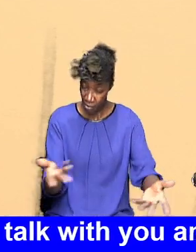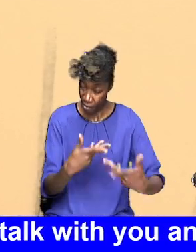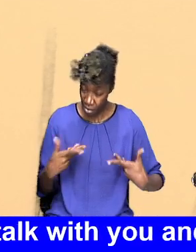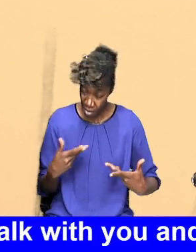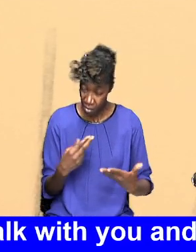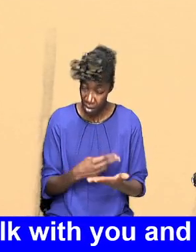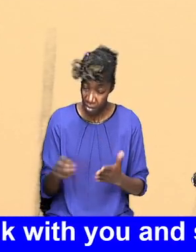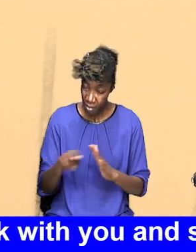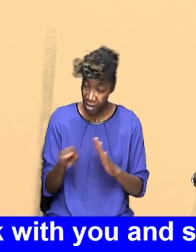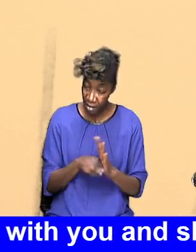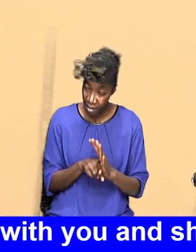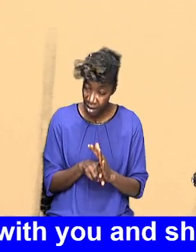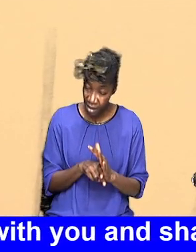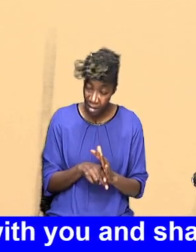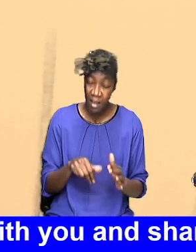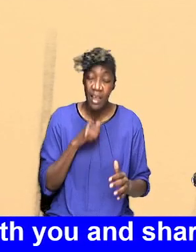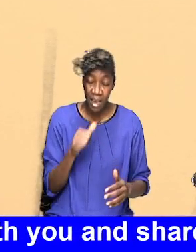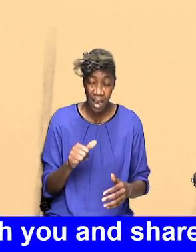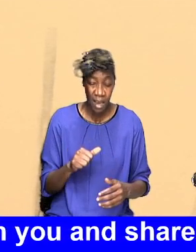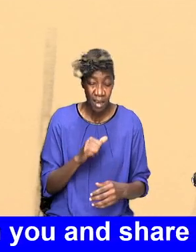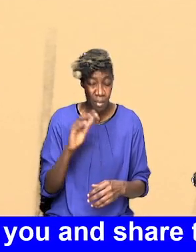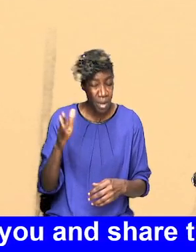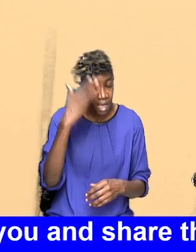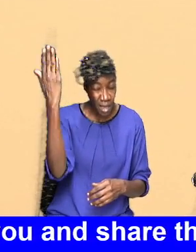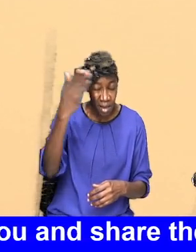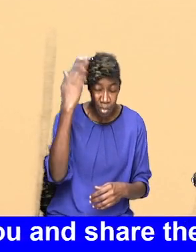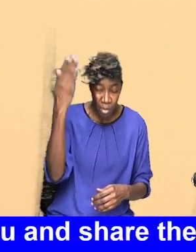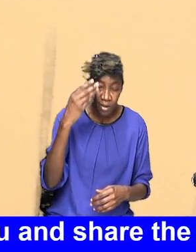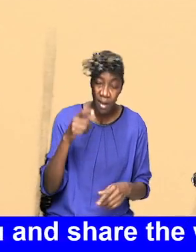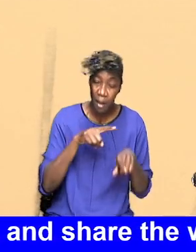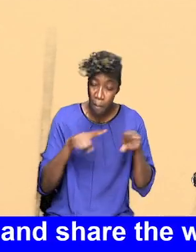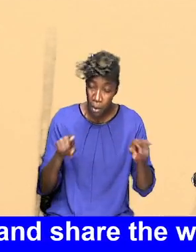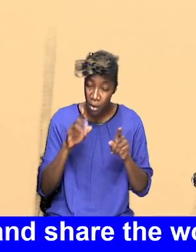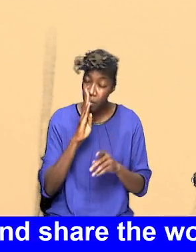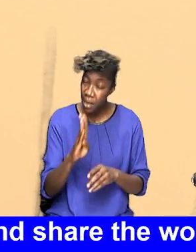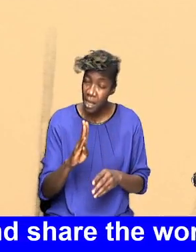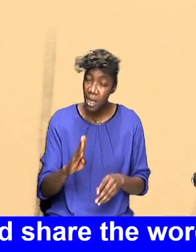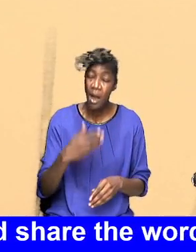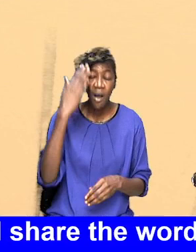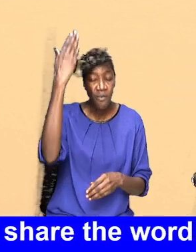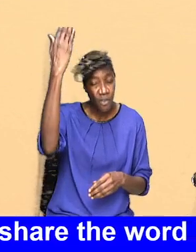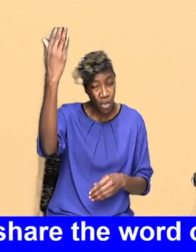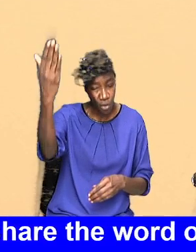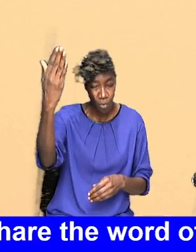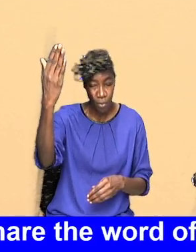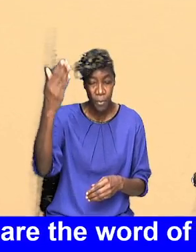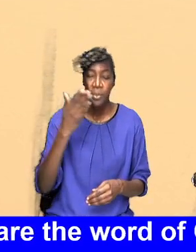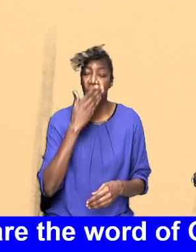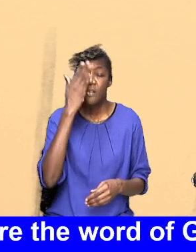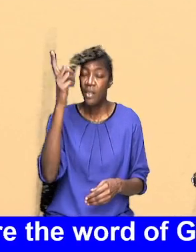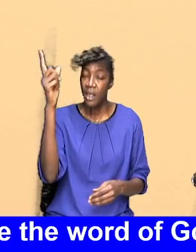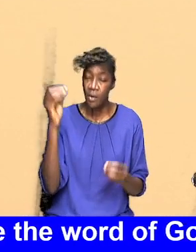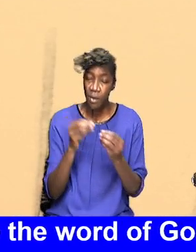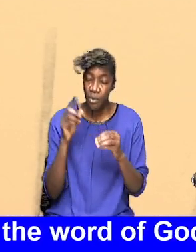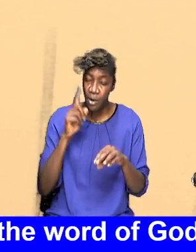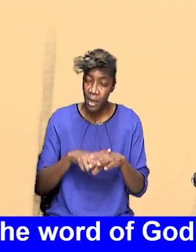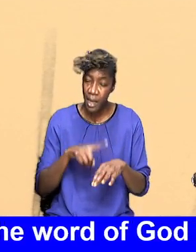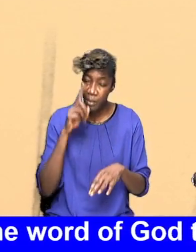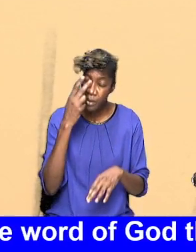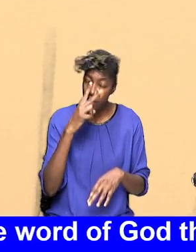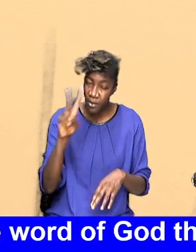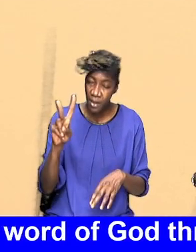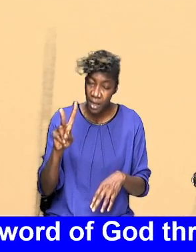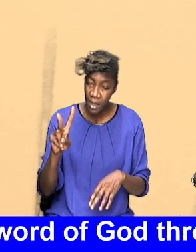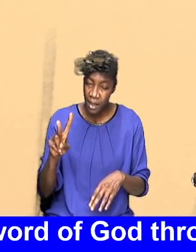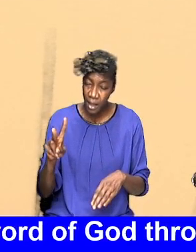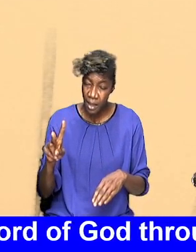make it into your presence. But our righteousness must be of him, must be of Jesus. God, we thank you one more time that you see fit, that you